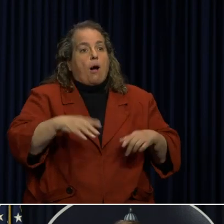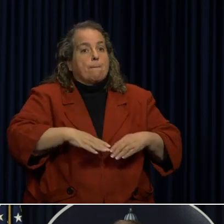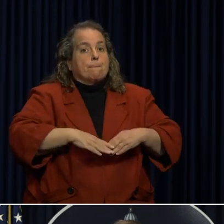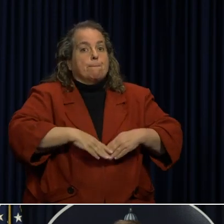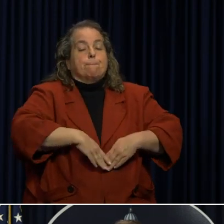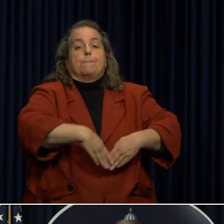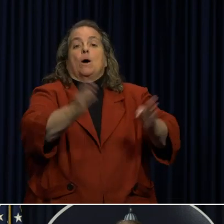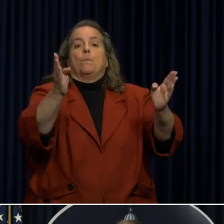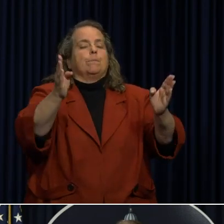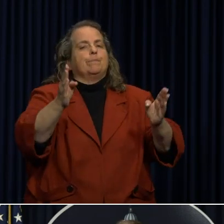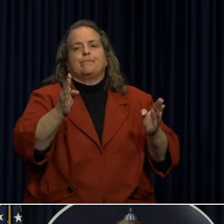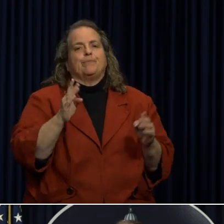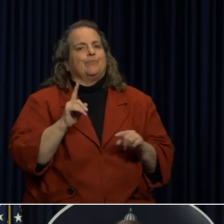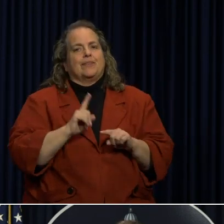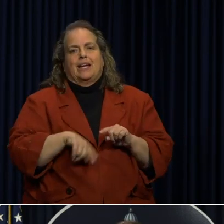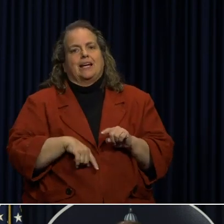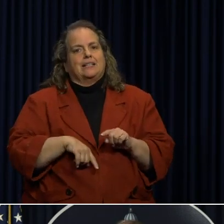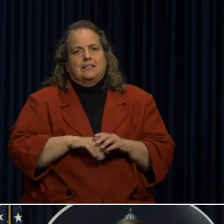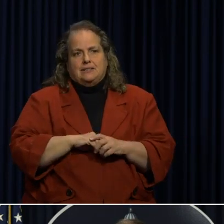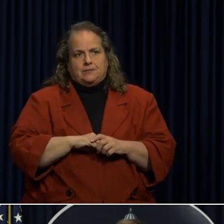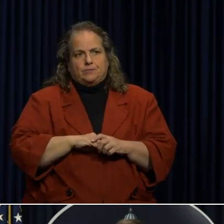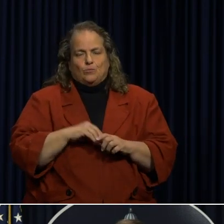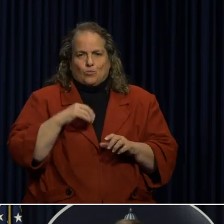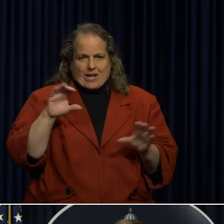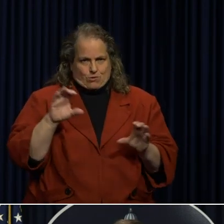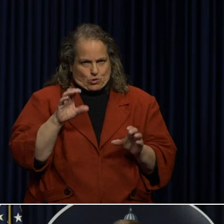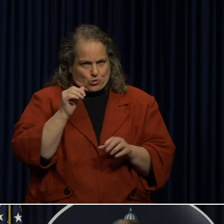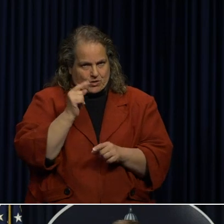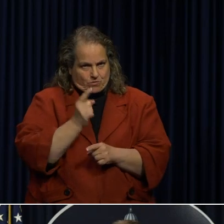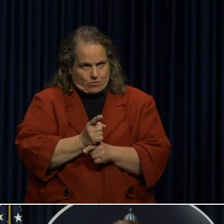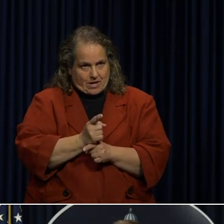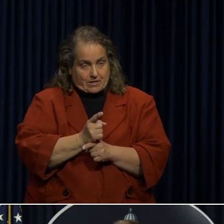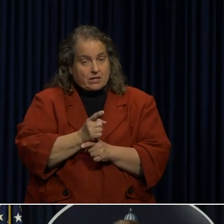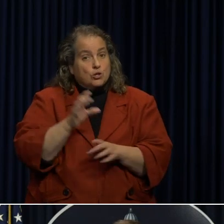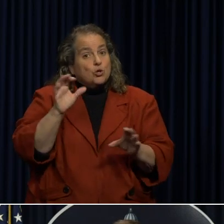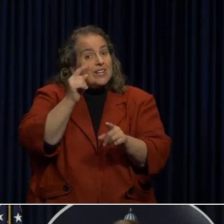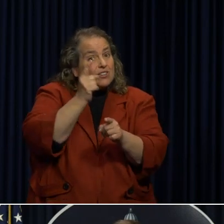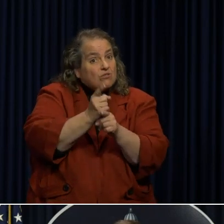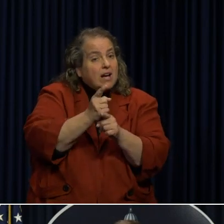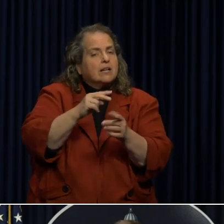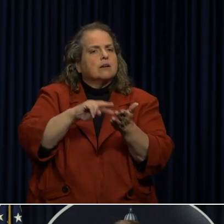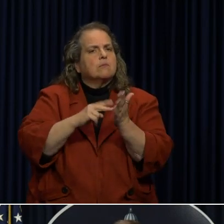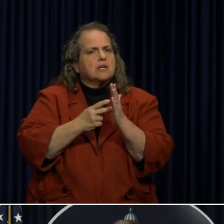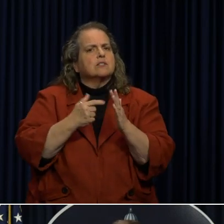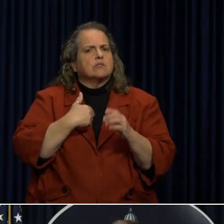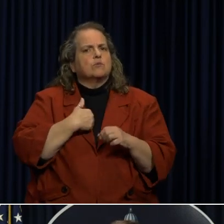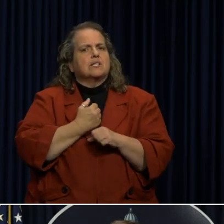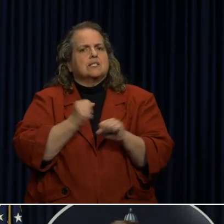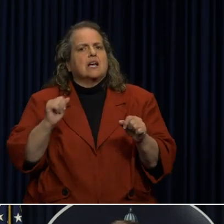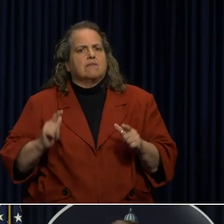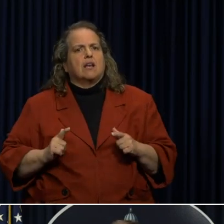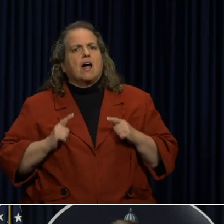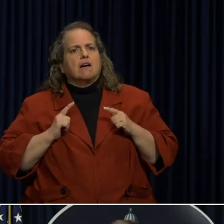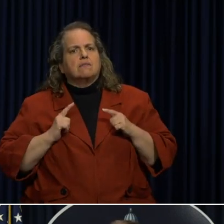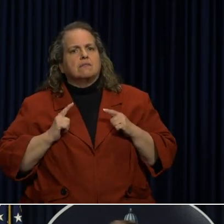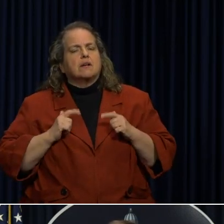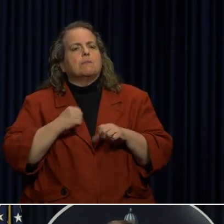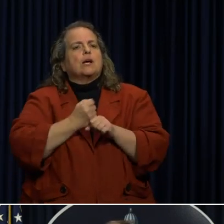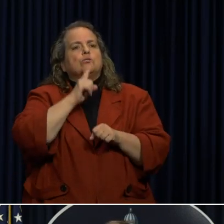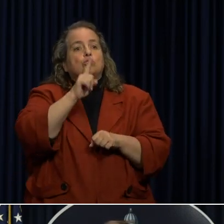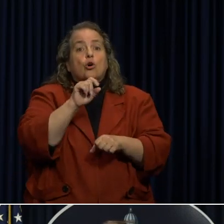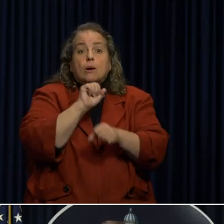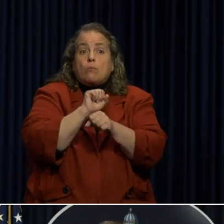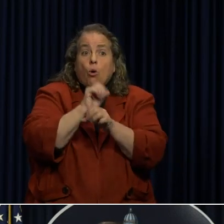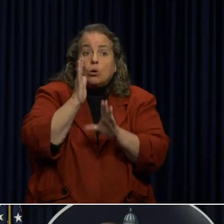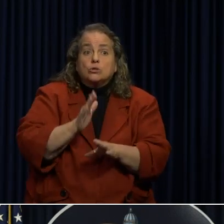very short term. Doing it right is about saving lives and making sure that employees will be safe and